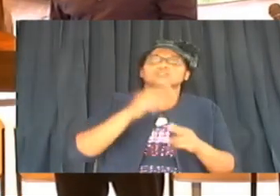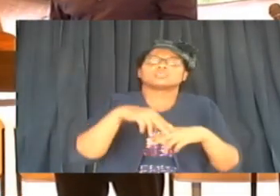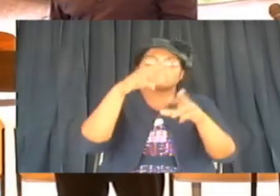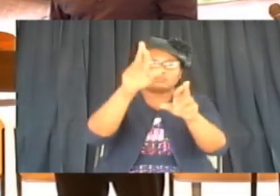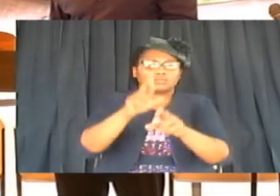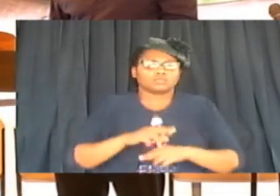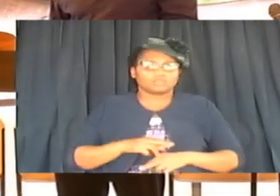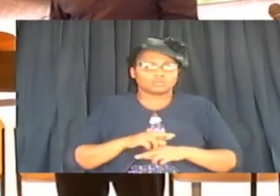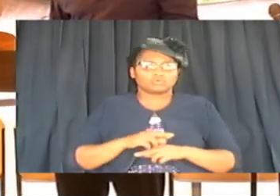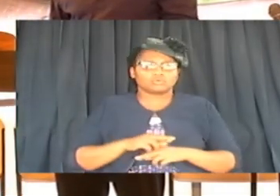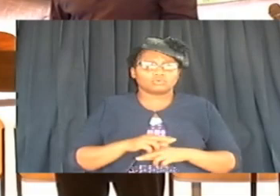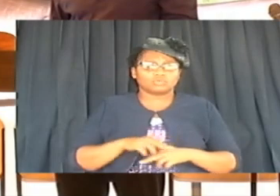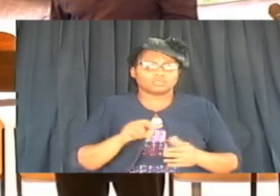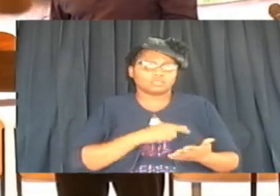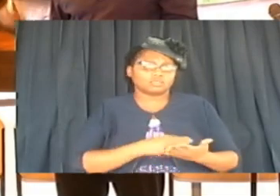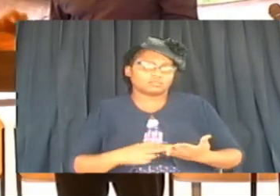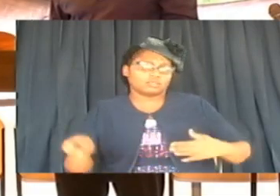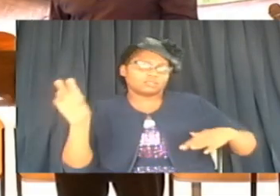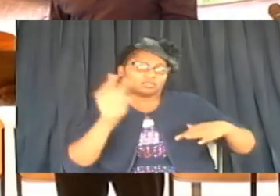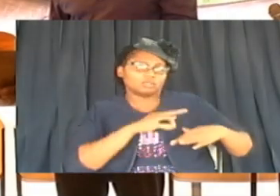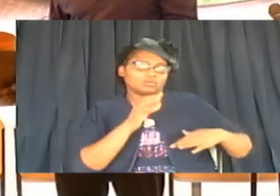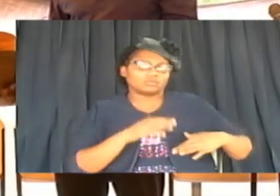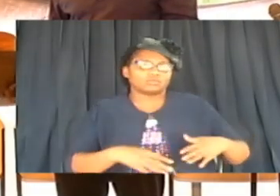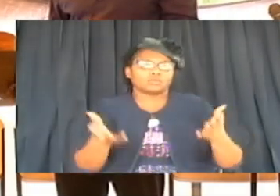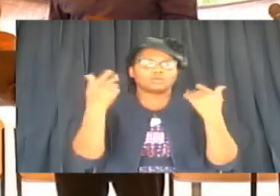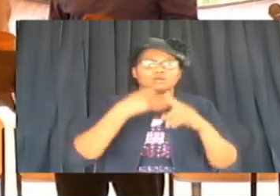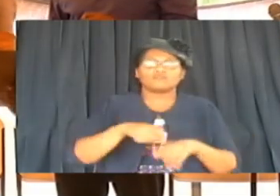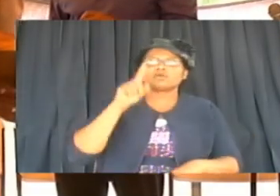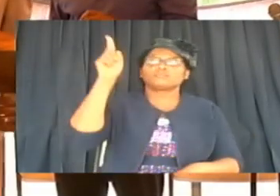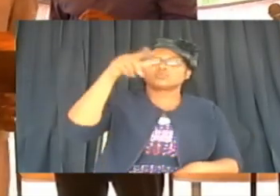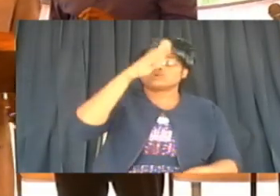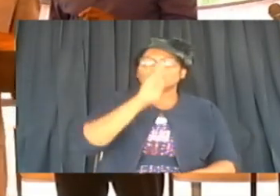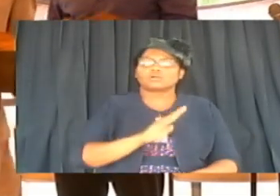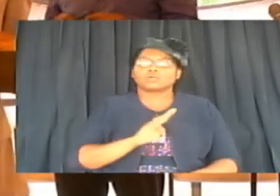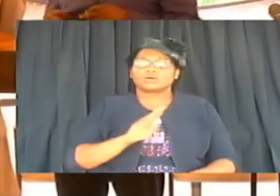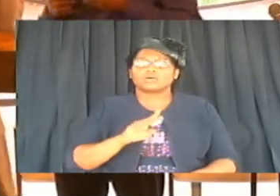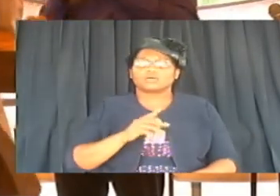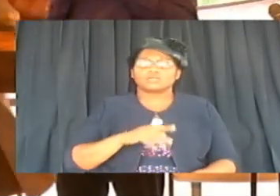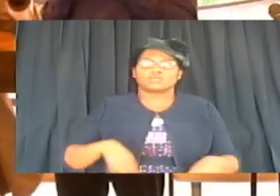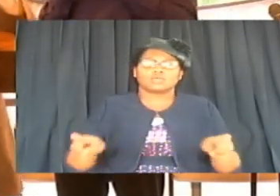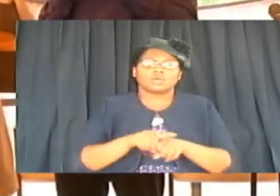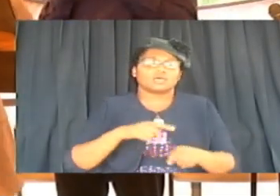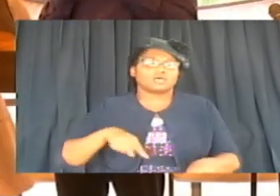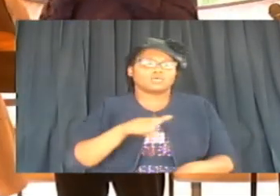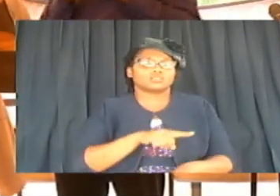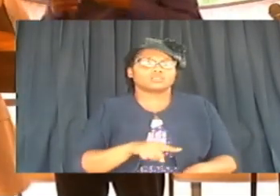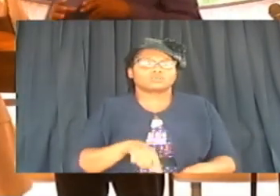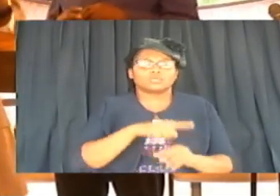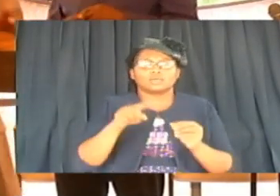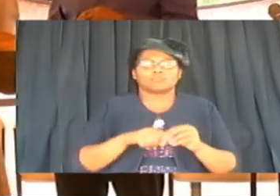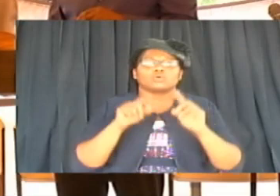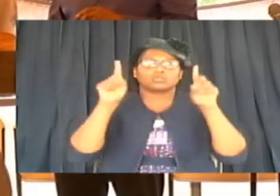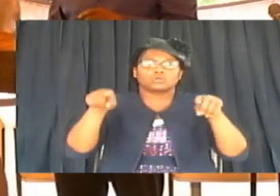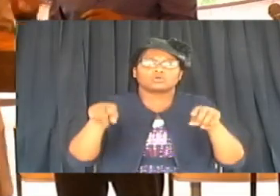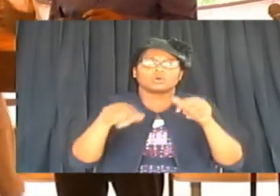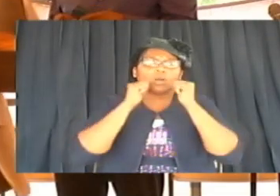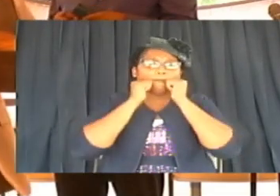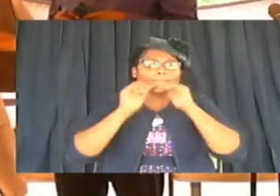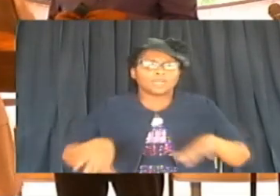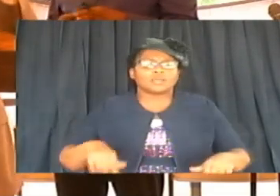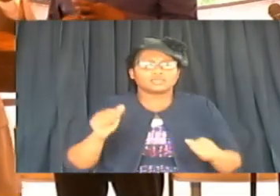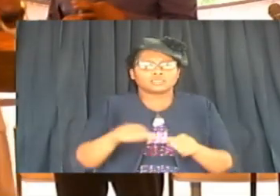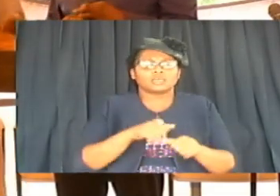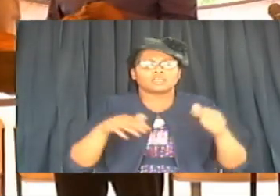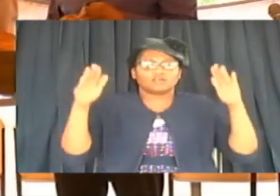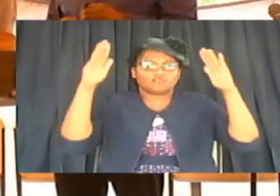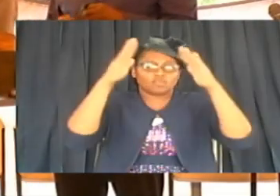receive the infilling of the Holy Ghost, which comes directly from you. God, as we are about to go, I pray, God, that you'll bless every household, bless every person